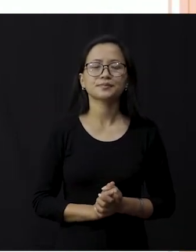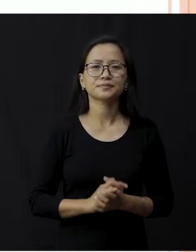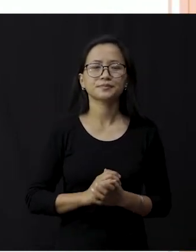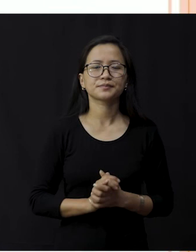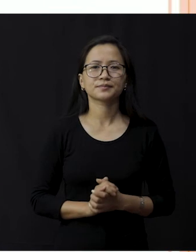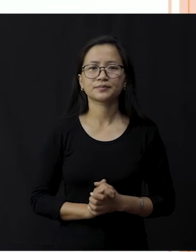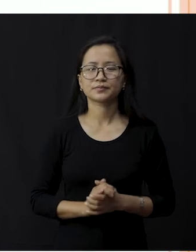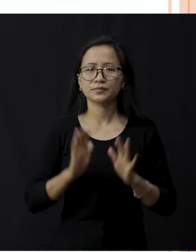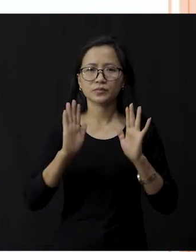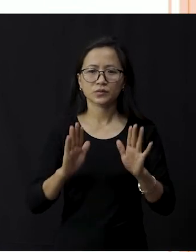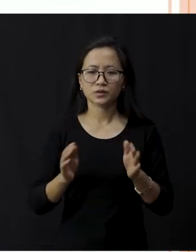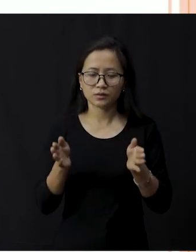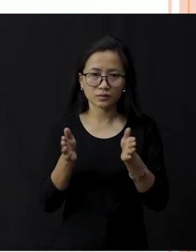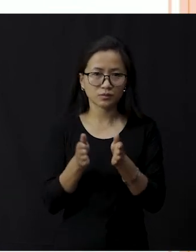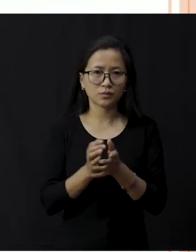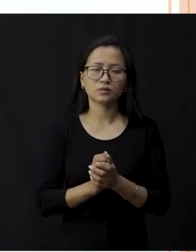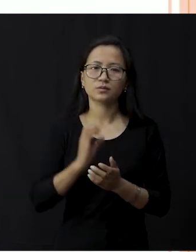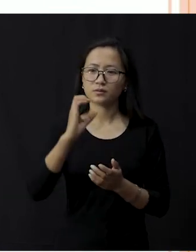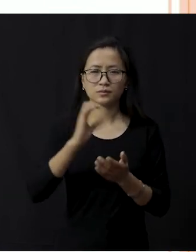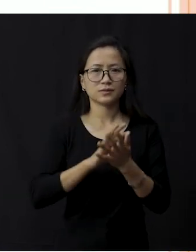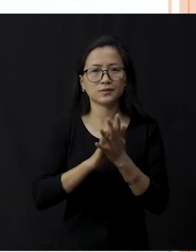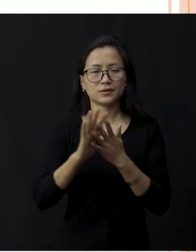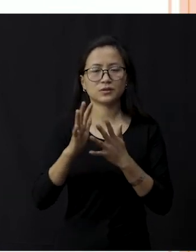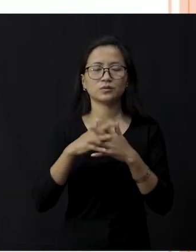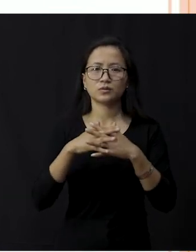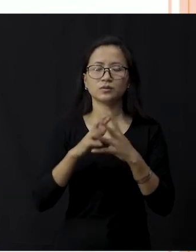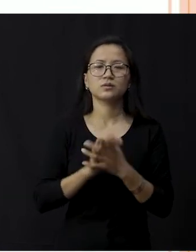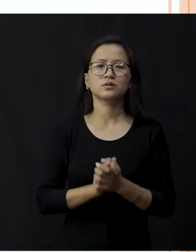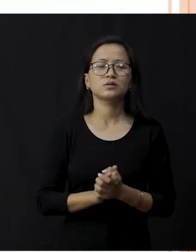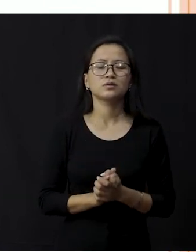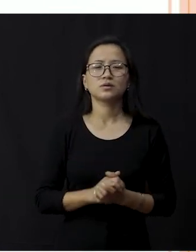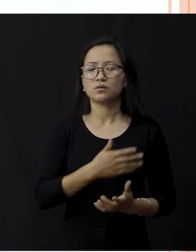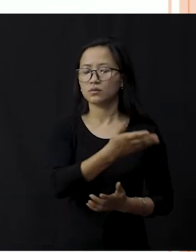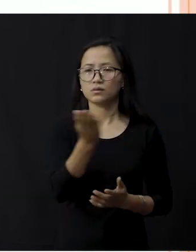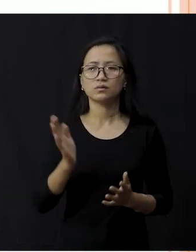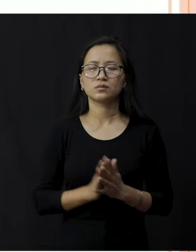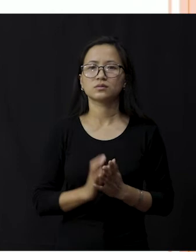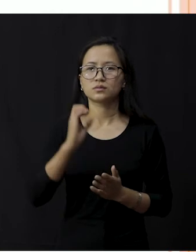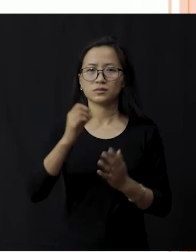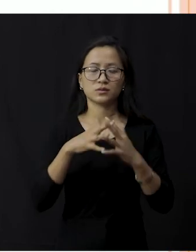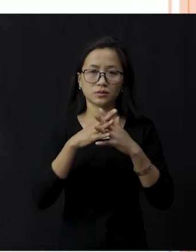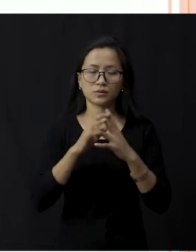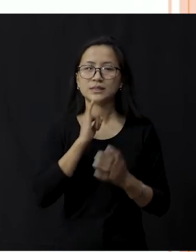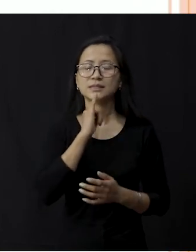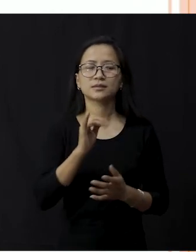Okay, so now I have a small classwork for all of you. The classwork